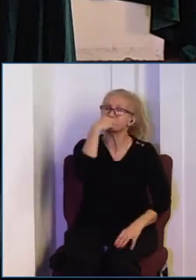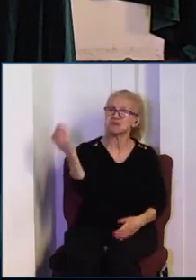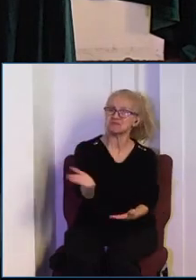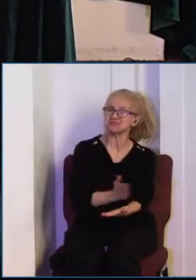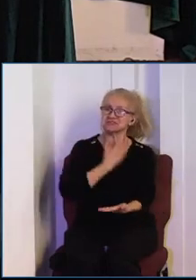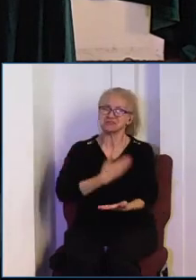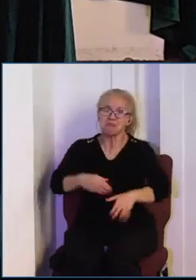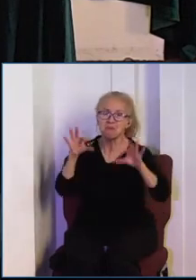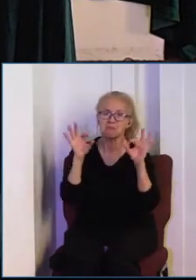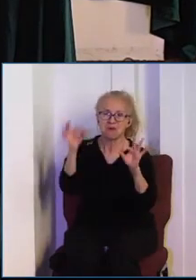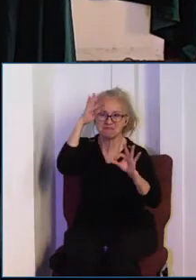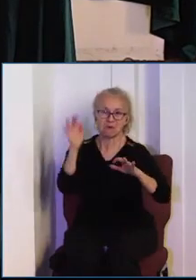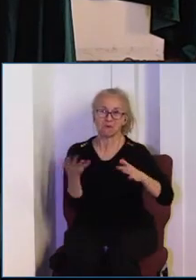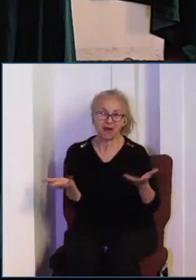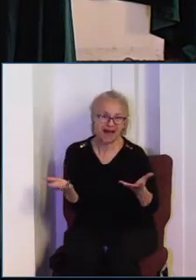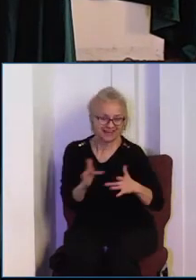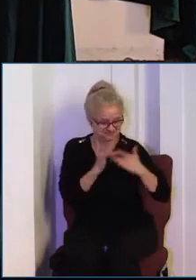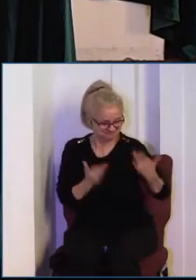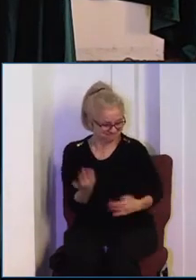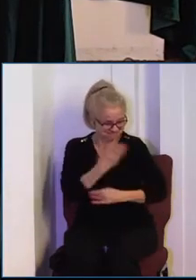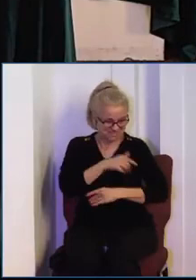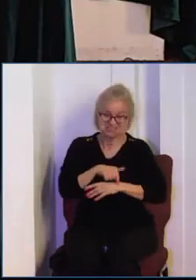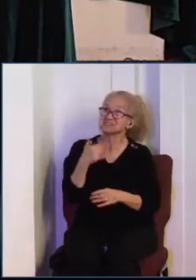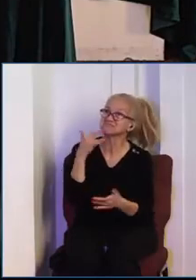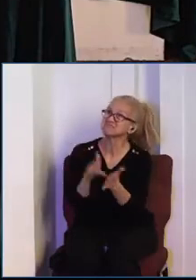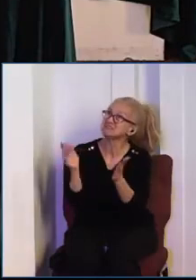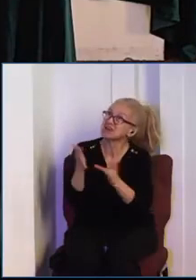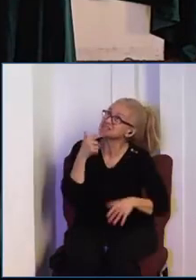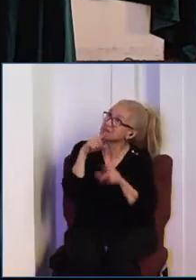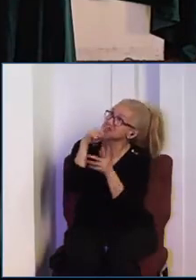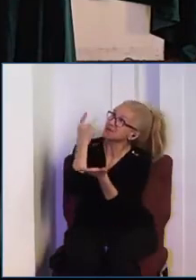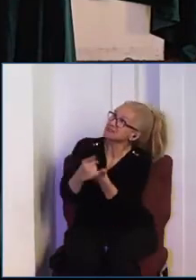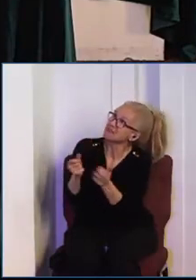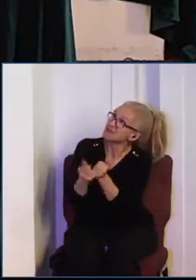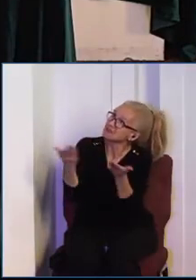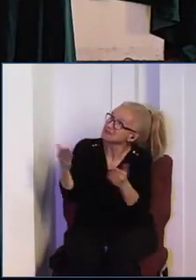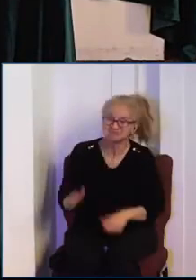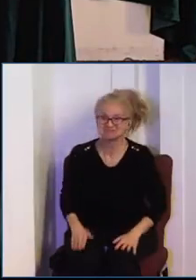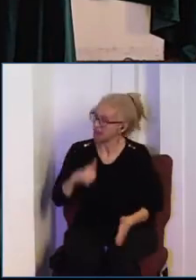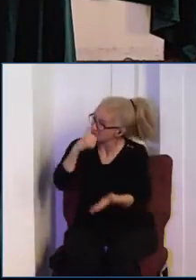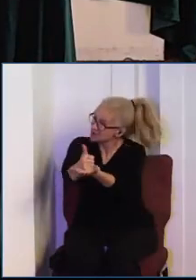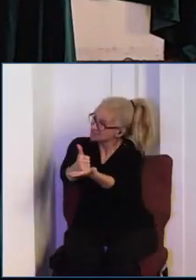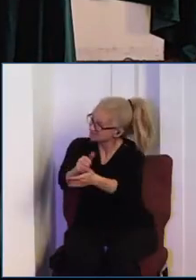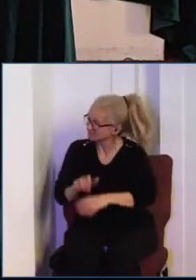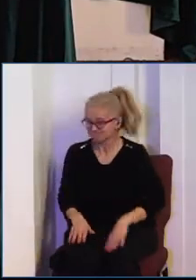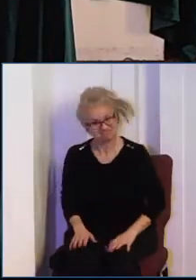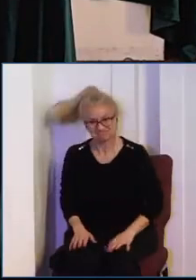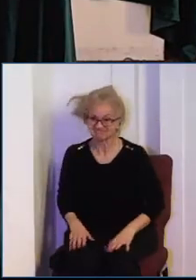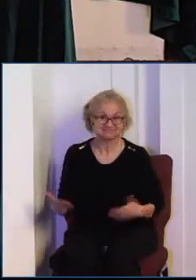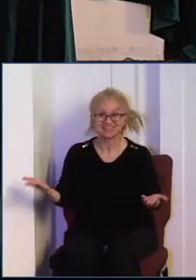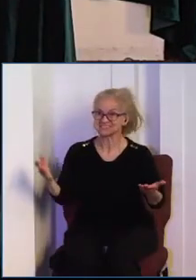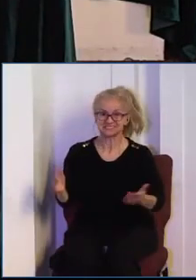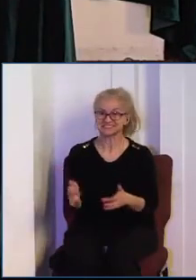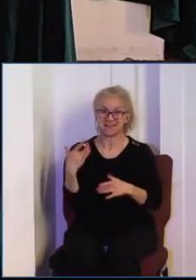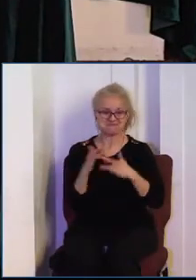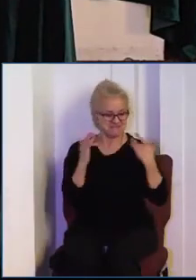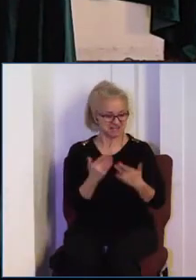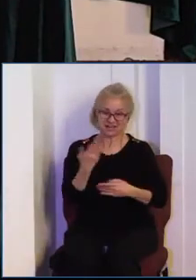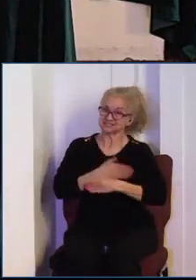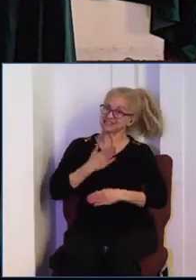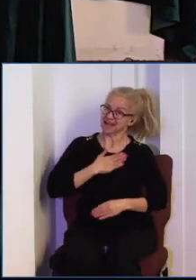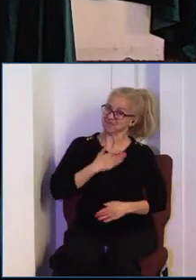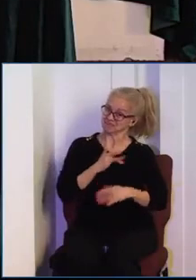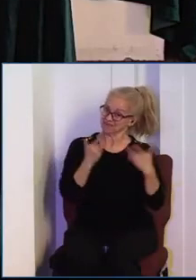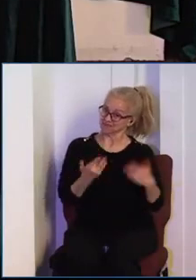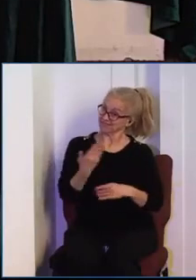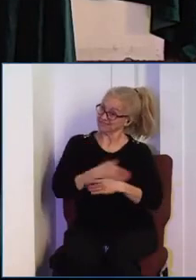and perfect for Valentine's Day. Jesus, I'm so in love with you. Amen. Well, it is Valentine's Day. Happy Valentine's